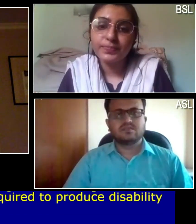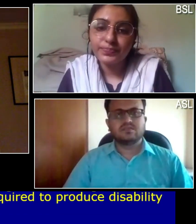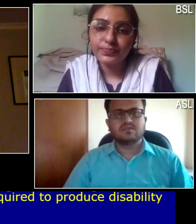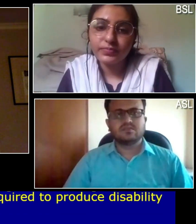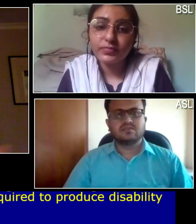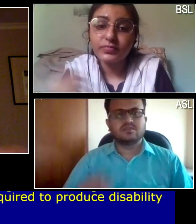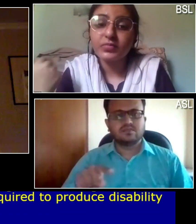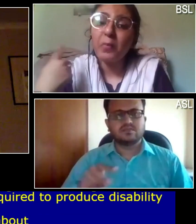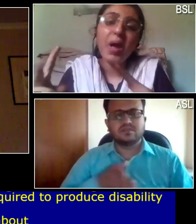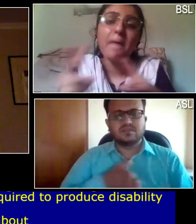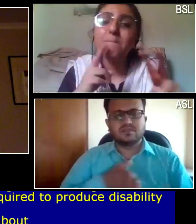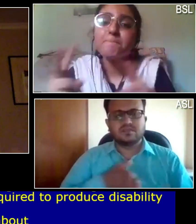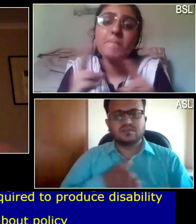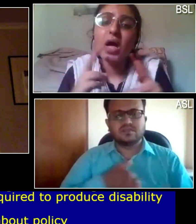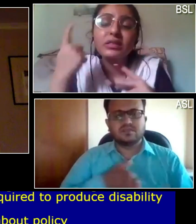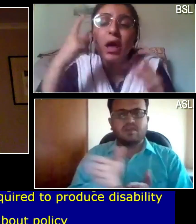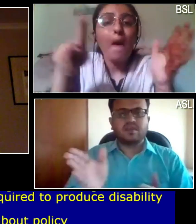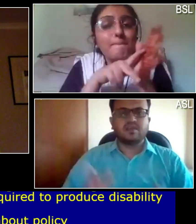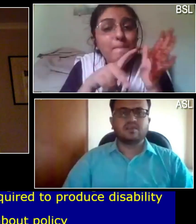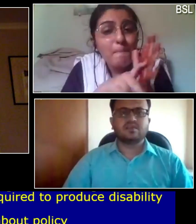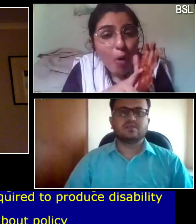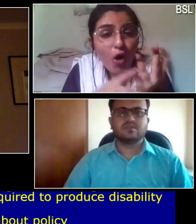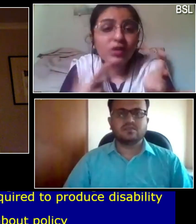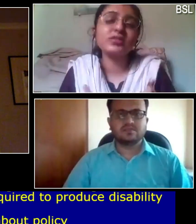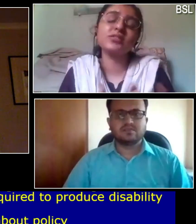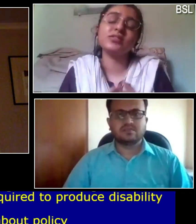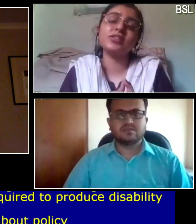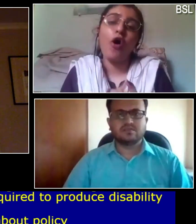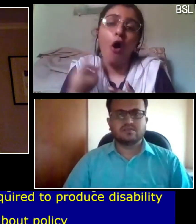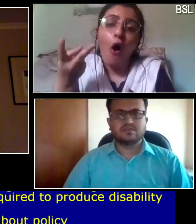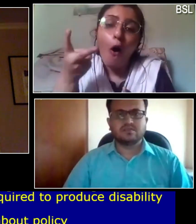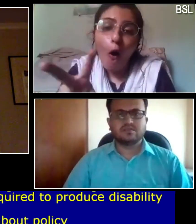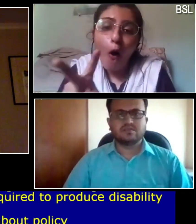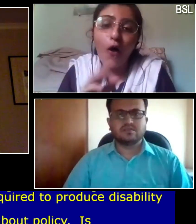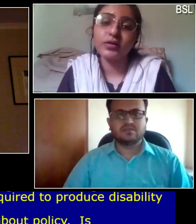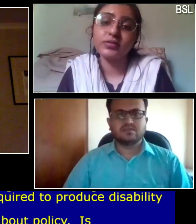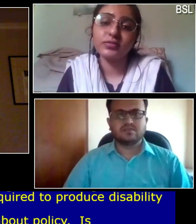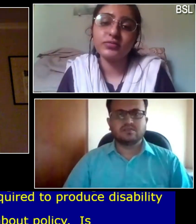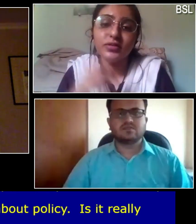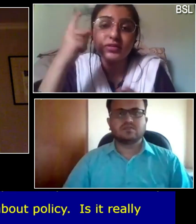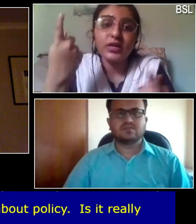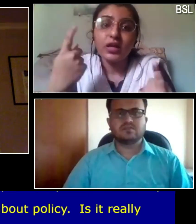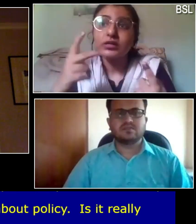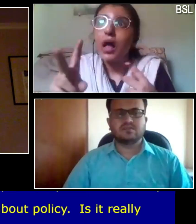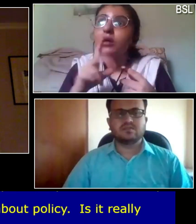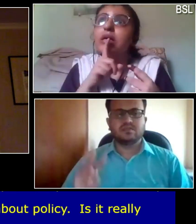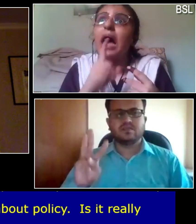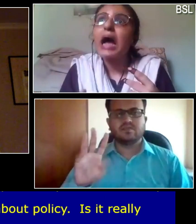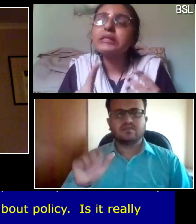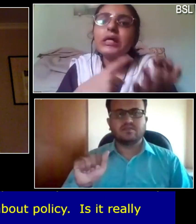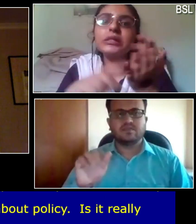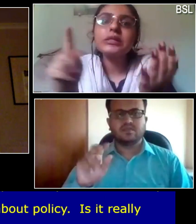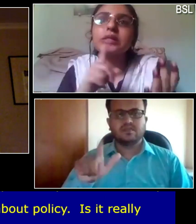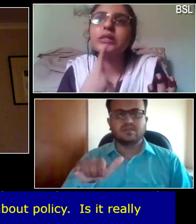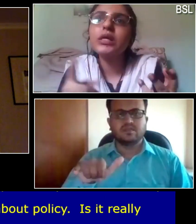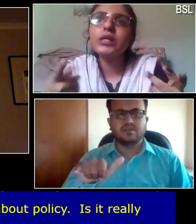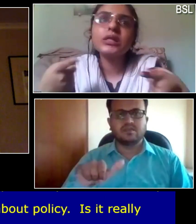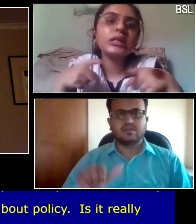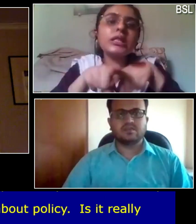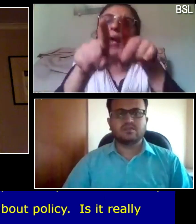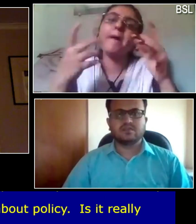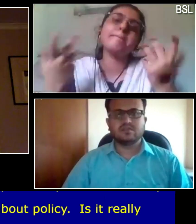about policy. Is it really meeting the reality? So I will use